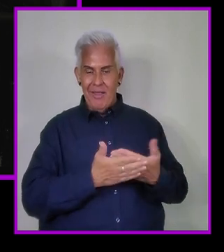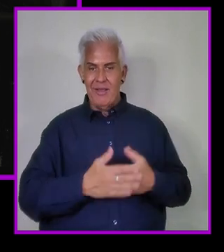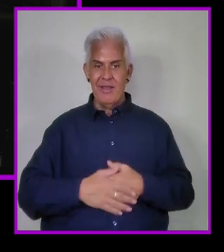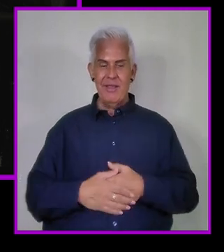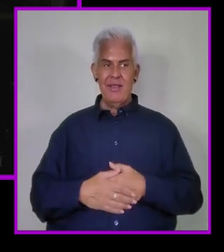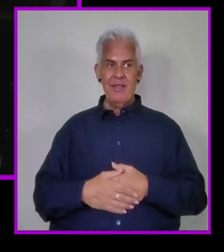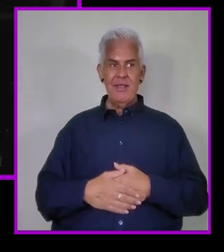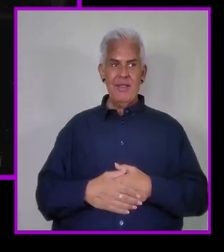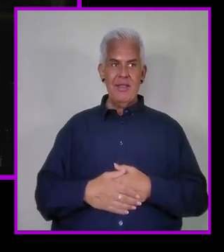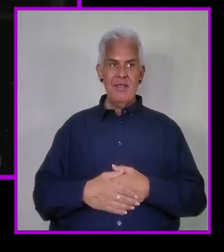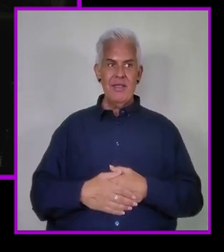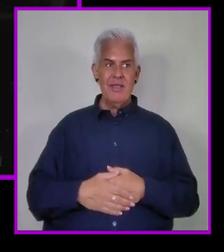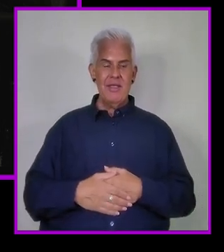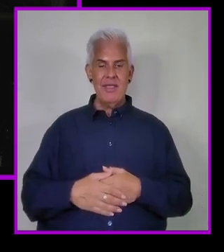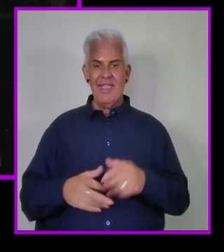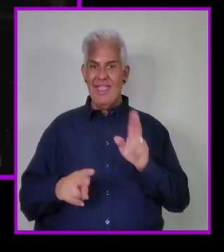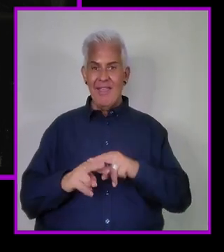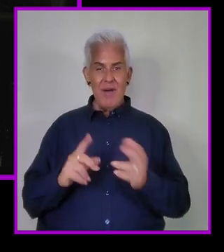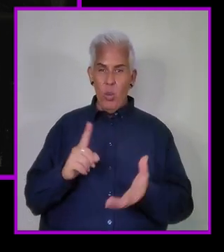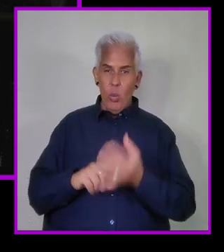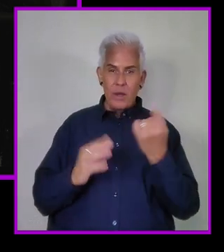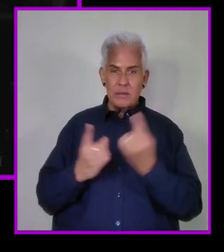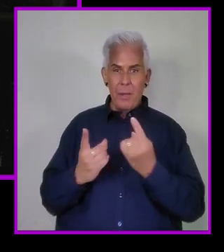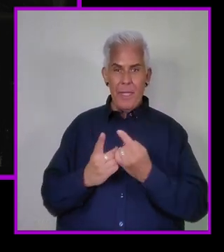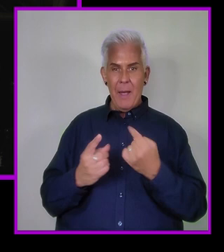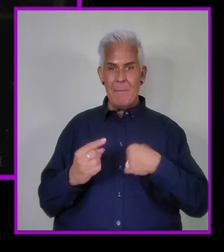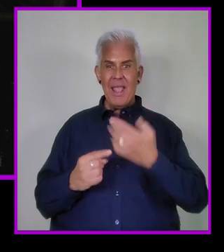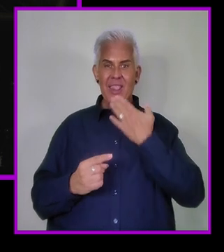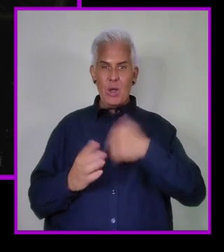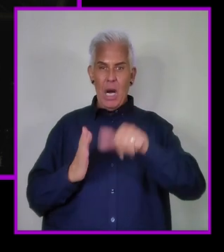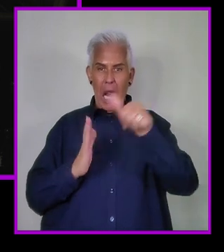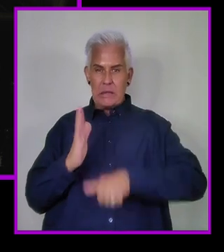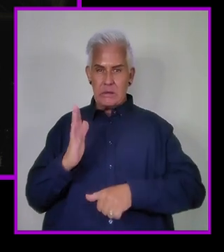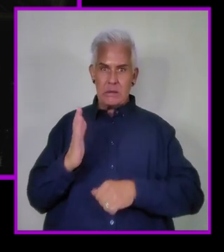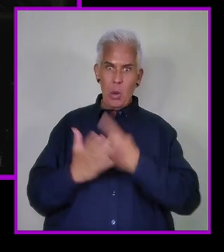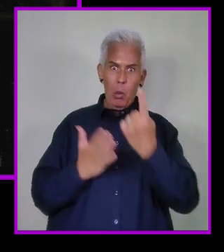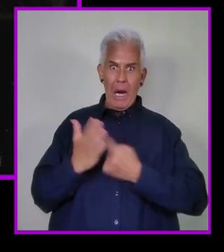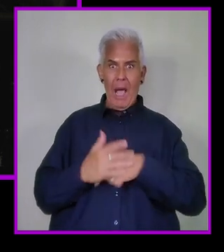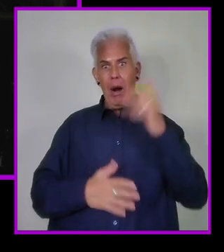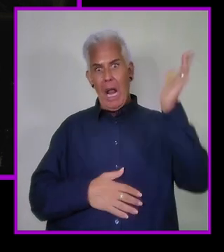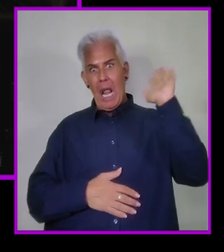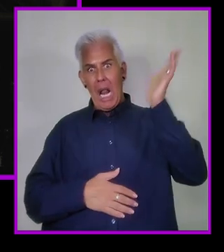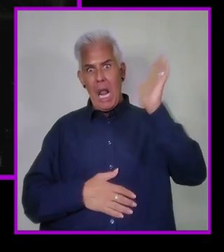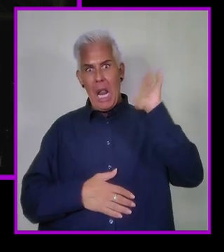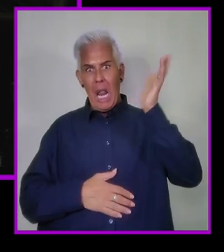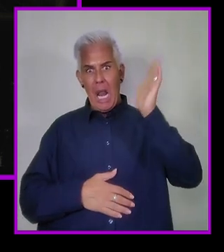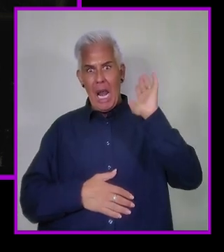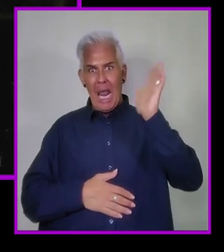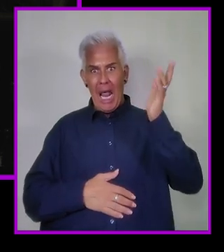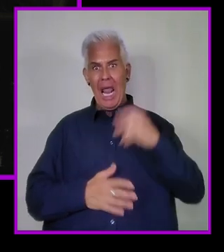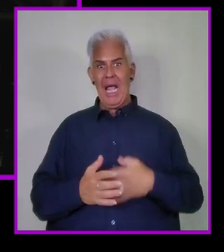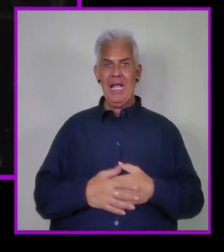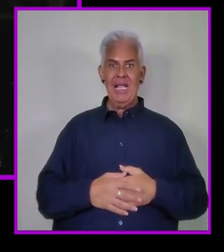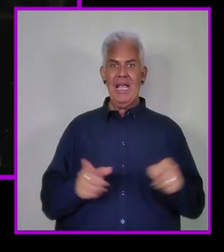you know, so I have a huge, if I ever want anything, I have a huge, it'll take back for me about an hour. You're going to get kicked off the stage. Yeah, well, they do a ticking clock, don't they?